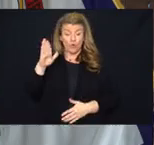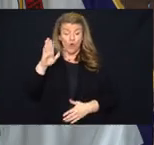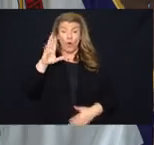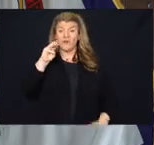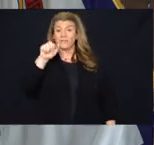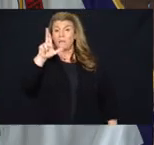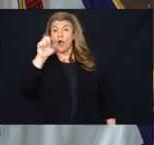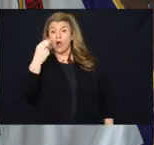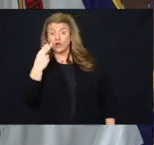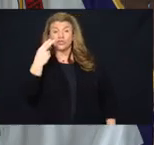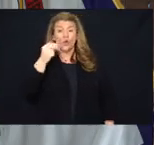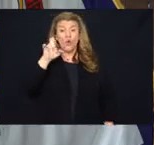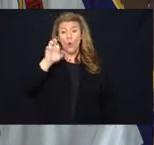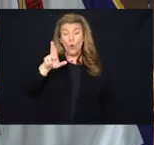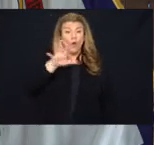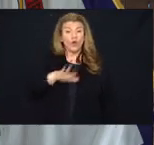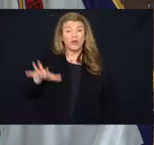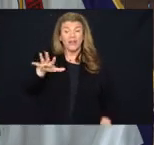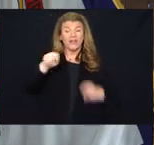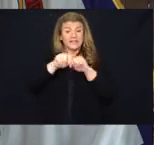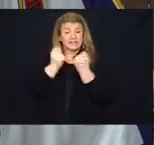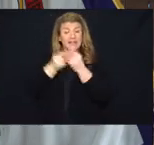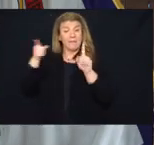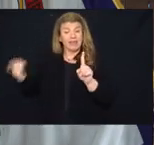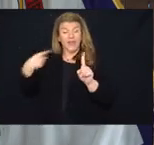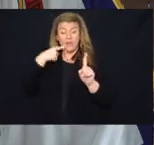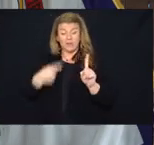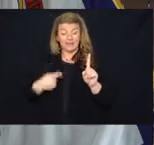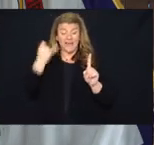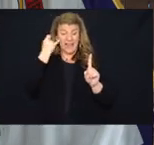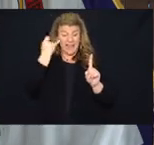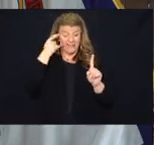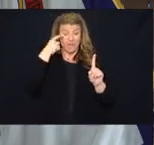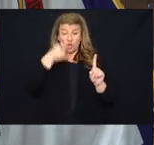Hoyer. He said, if you'll just